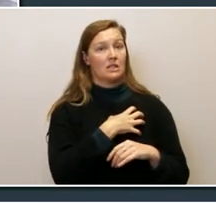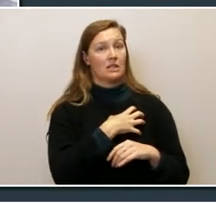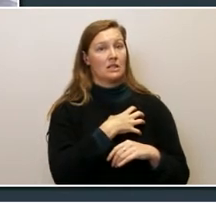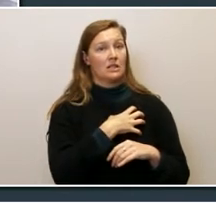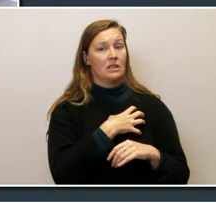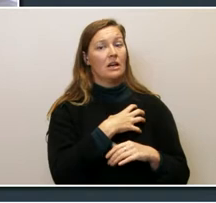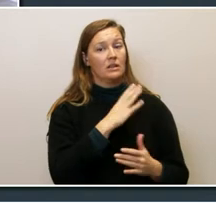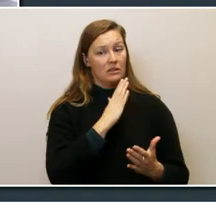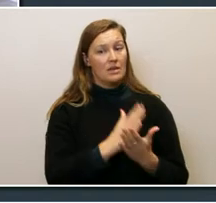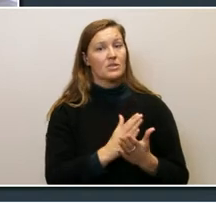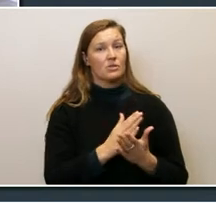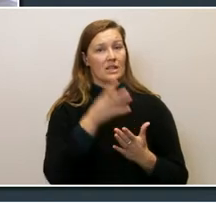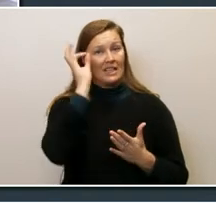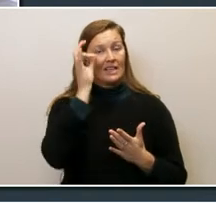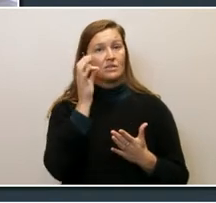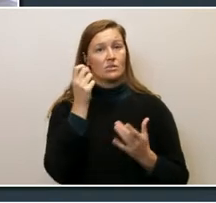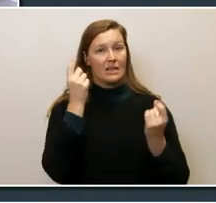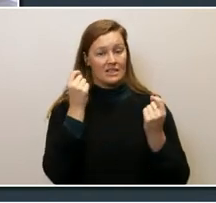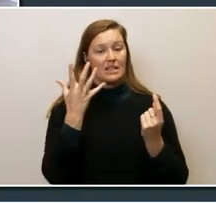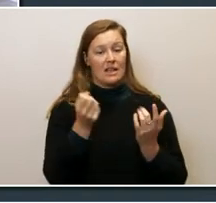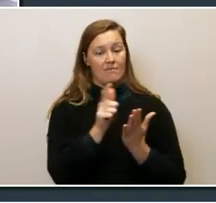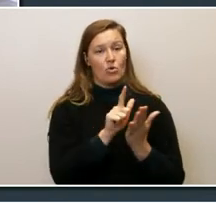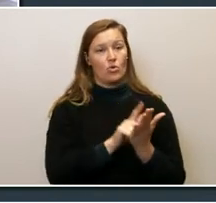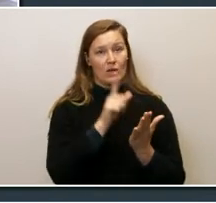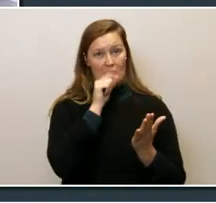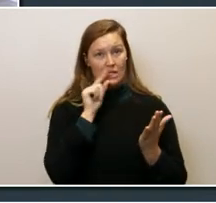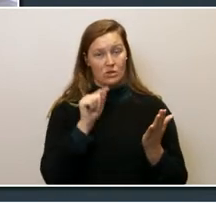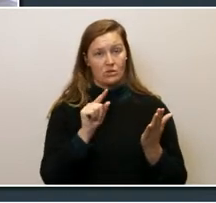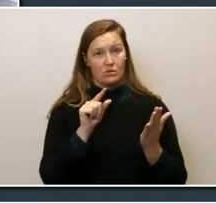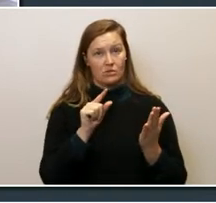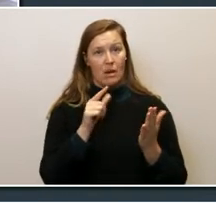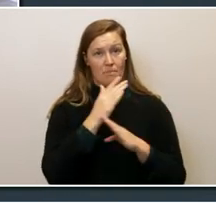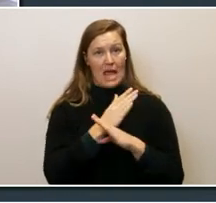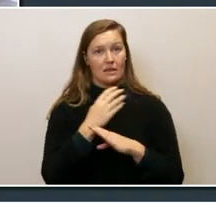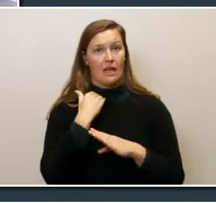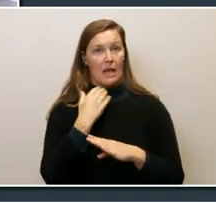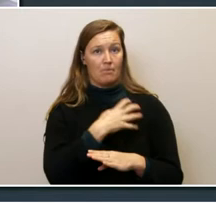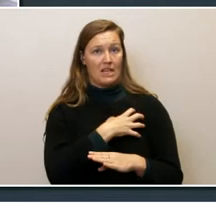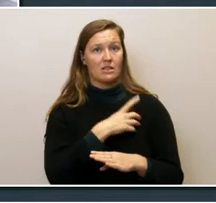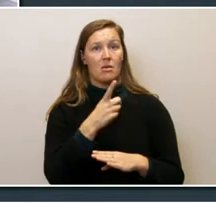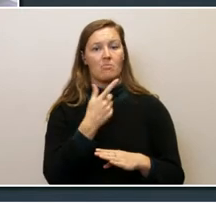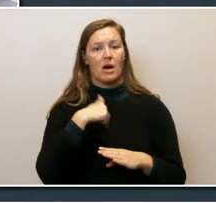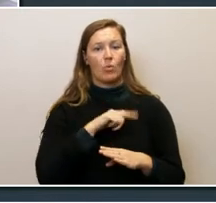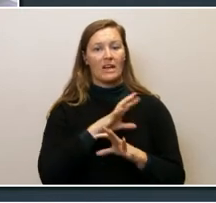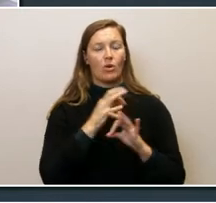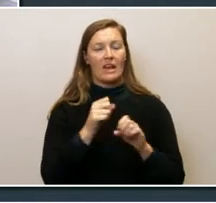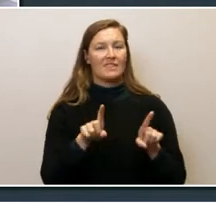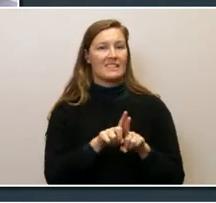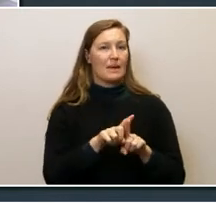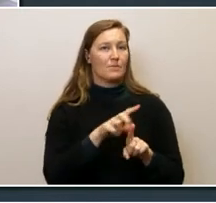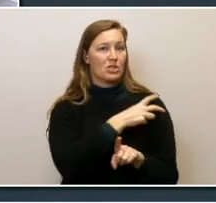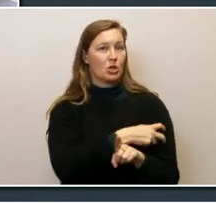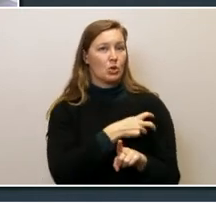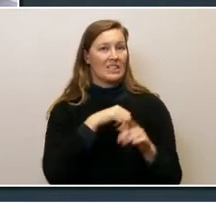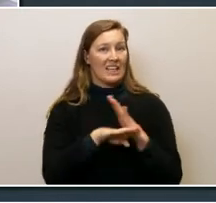council, understands that we have the legislation in place to do that. unfortunately, we don't have the same levels of security within